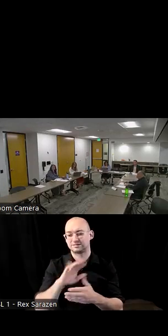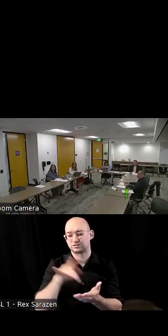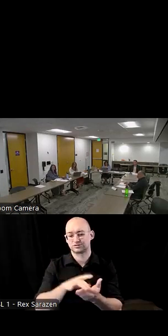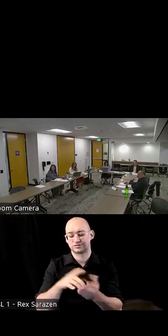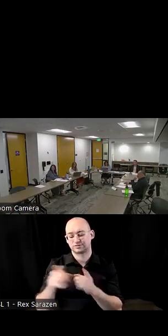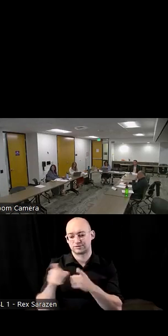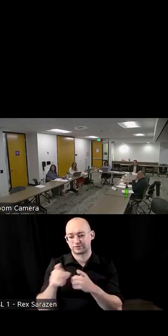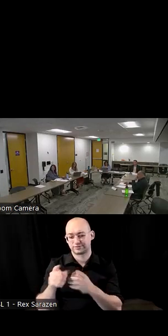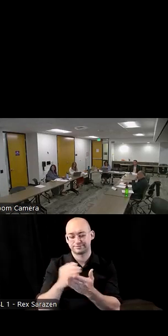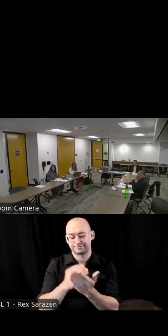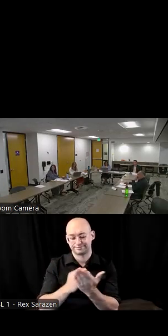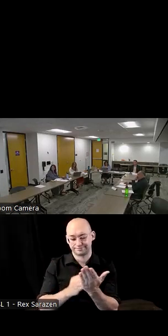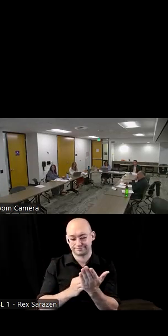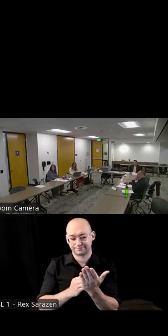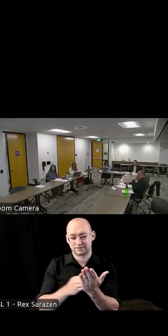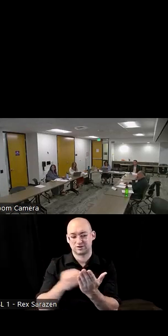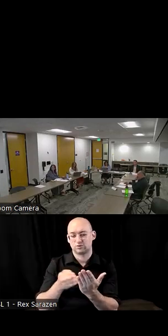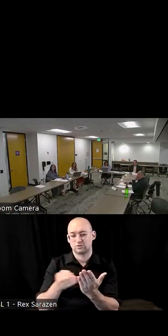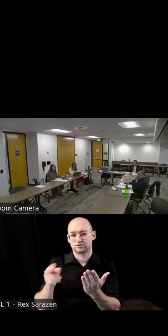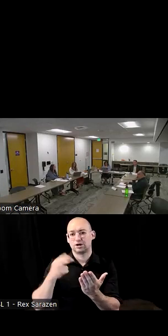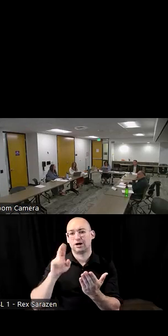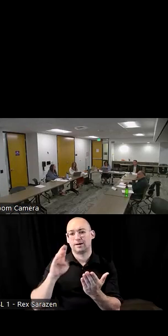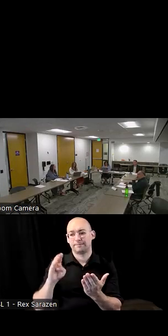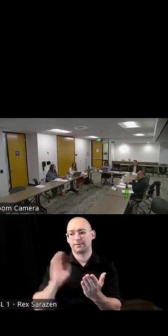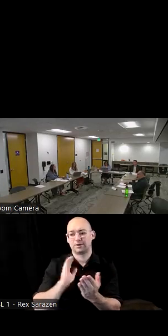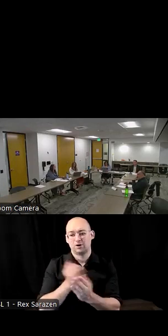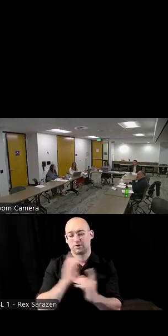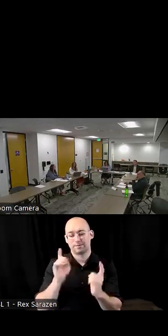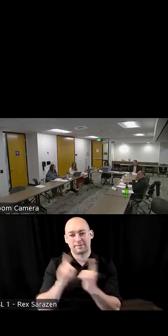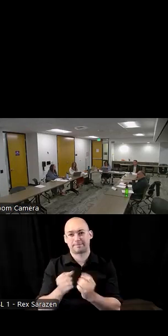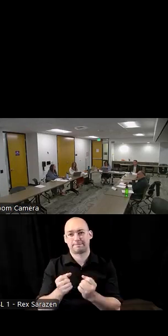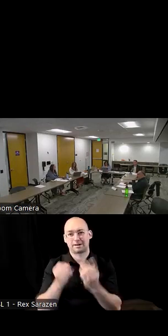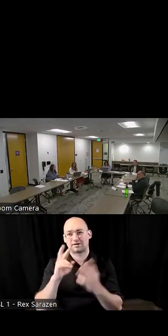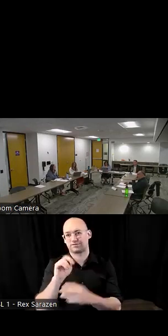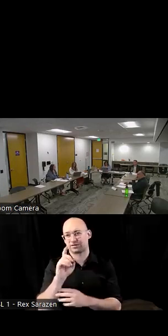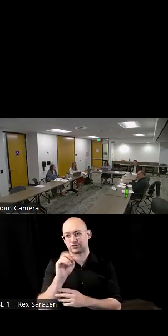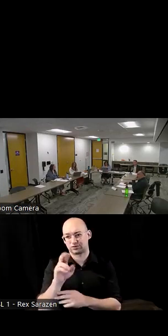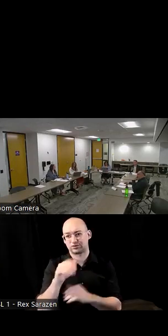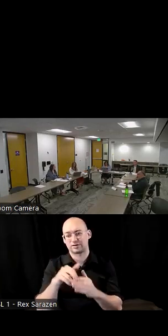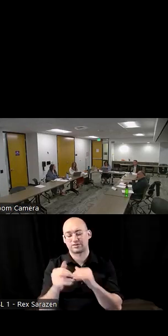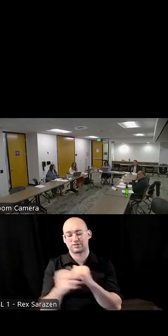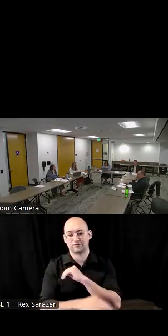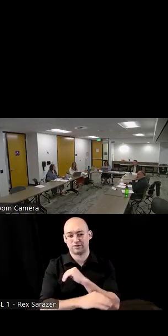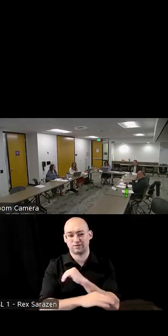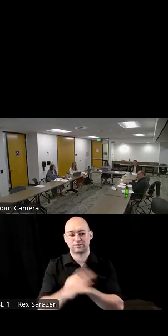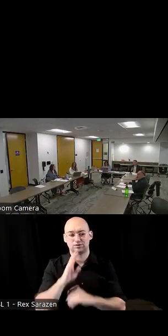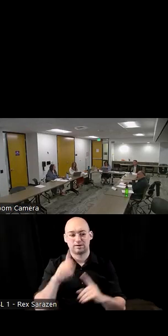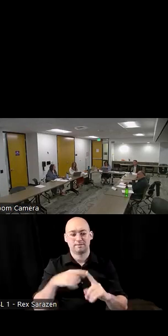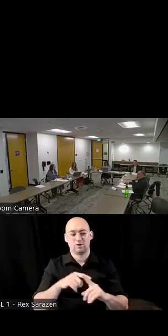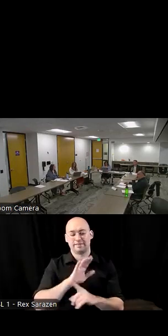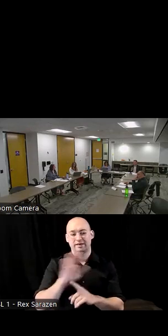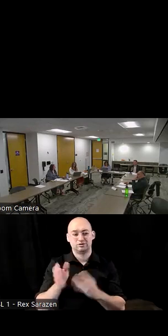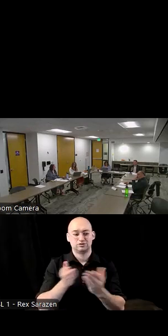what we call the resource hub. We did meet with a variety of vendors in the fall to talk about their service